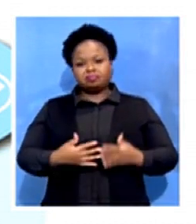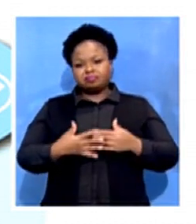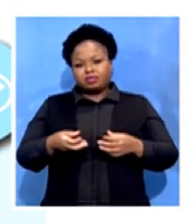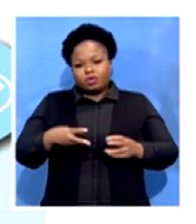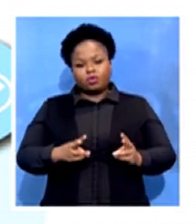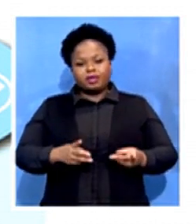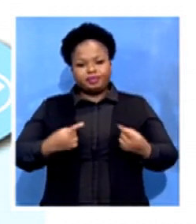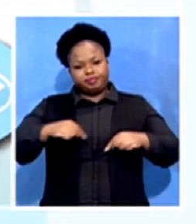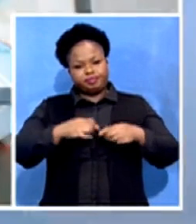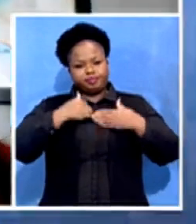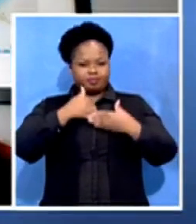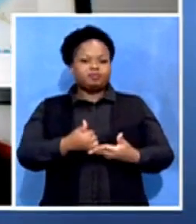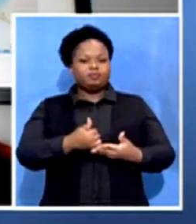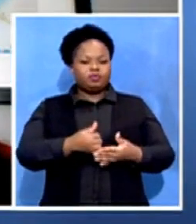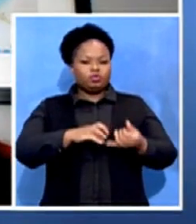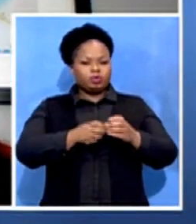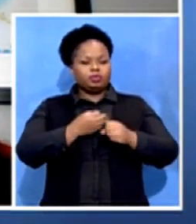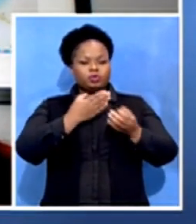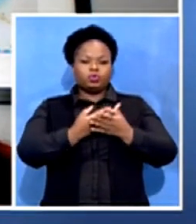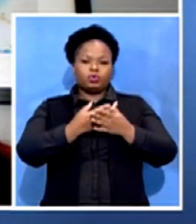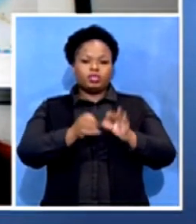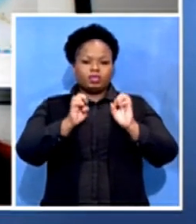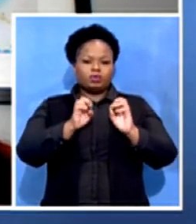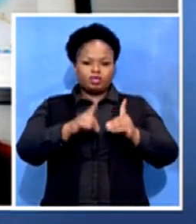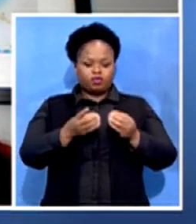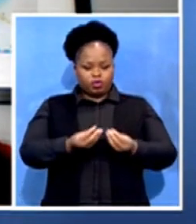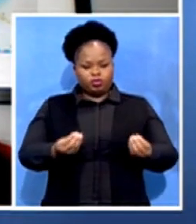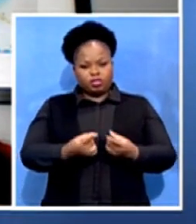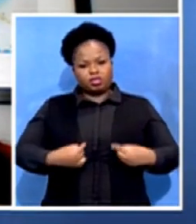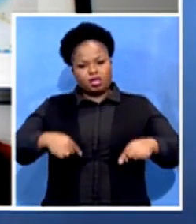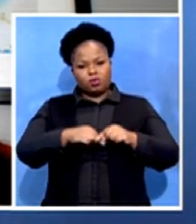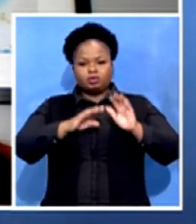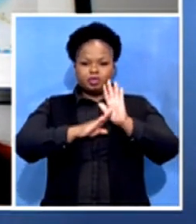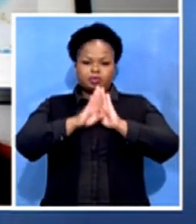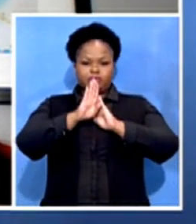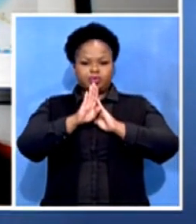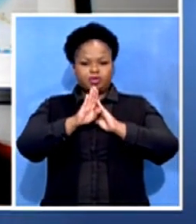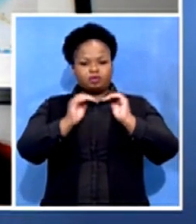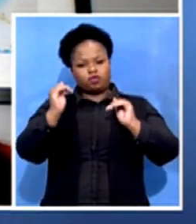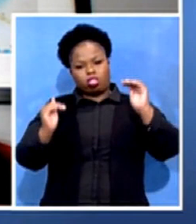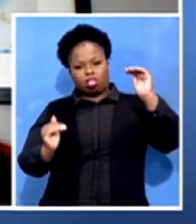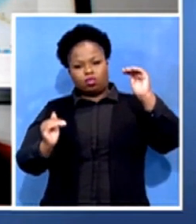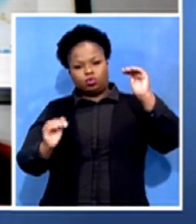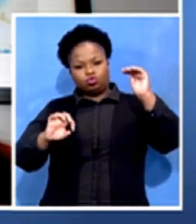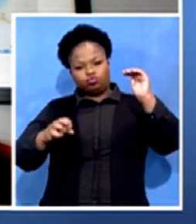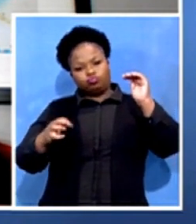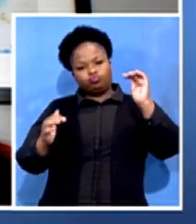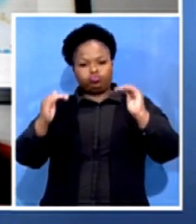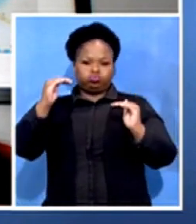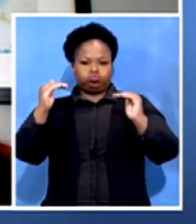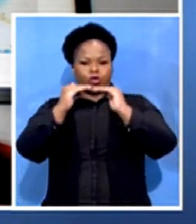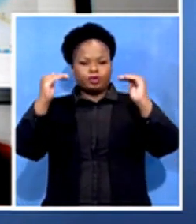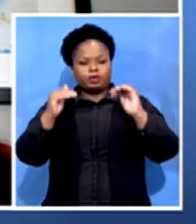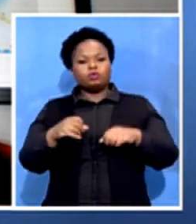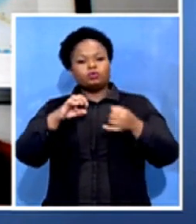the education of our children, in terms of bridging this digital divide in a country, especially like South Africa, is important. Ashley, we thank you